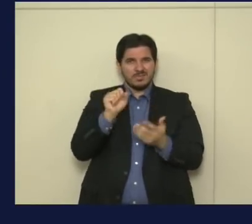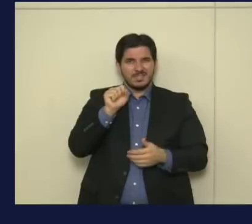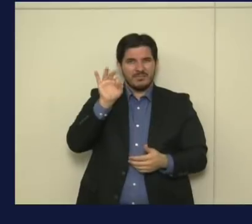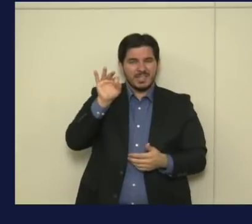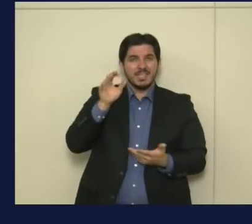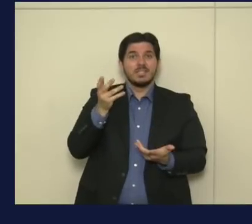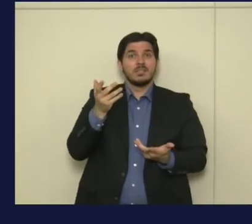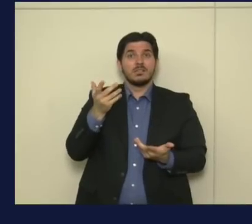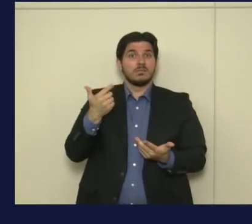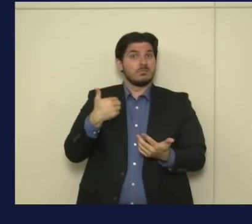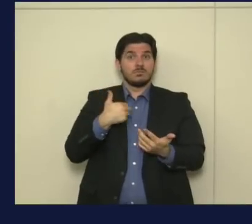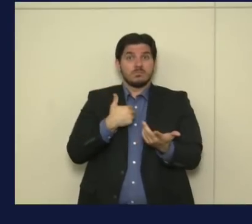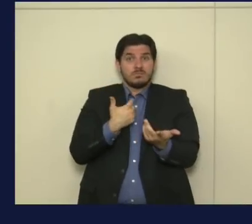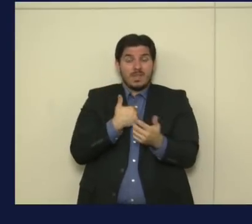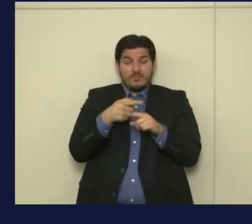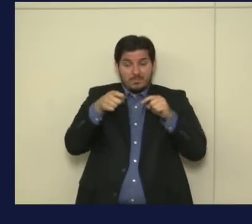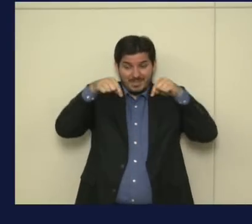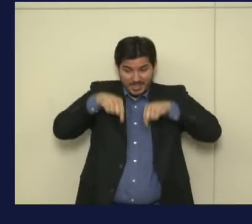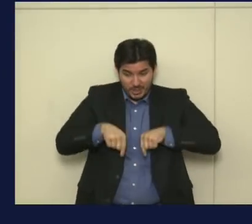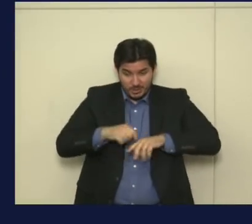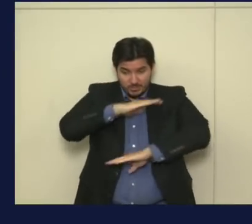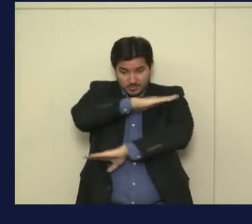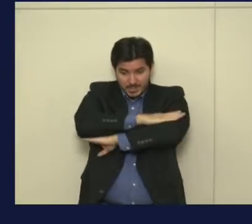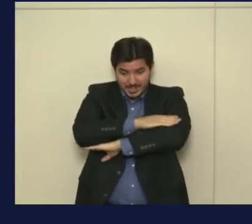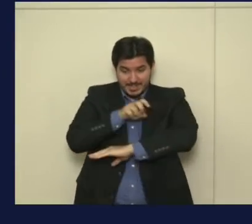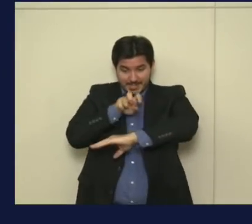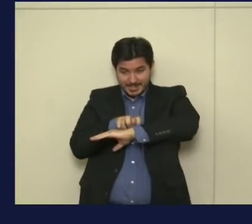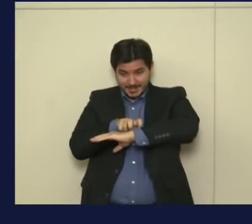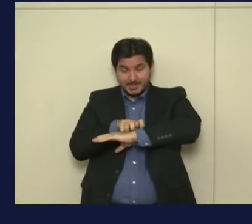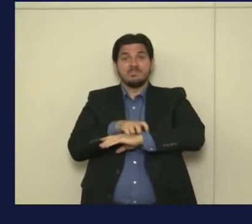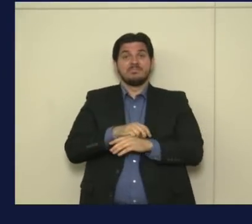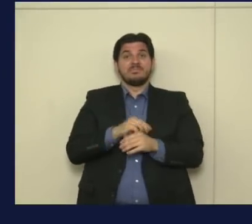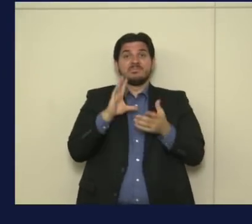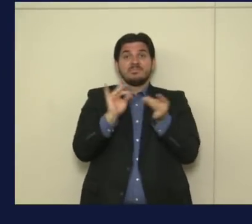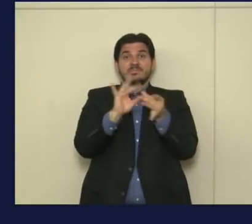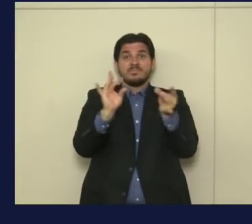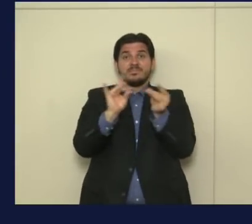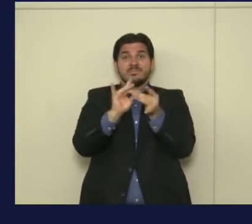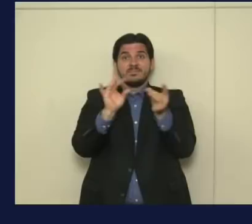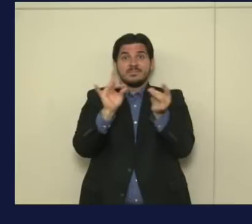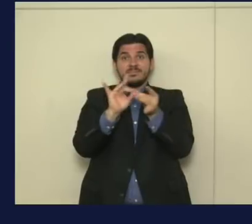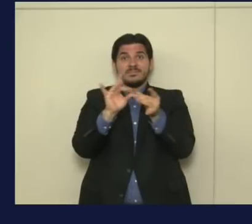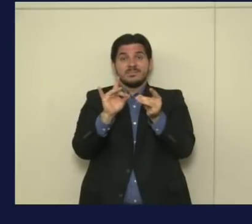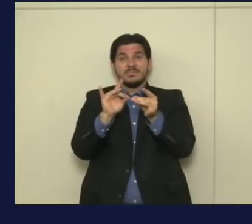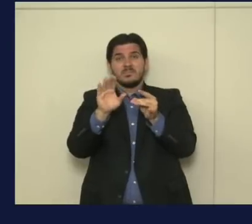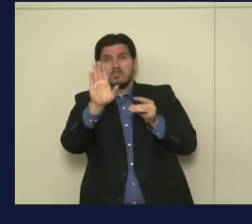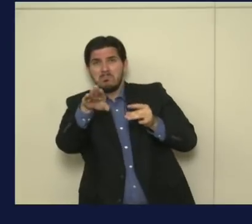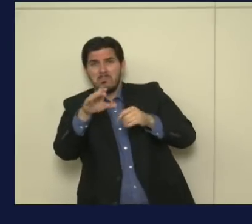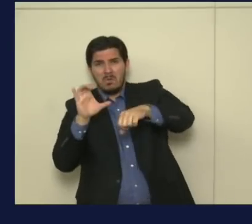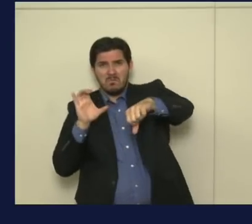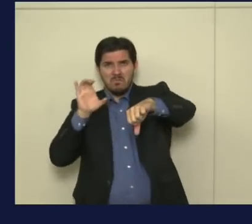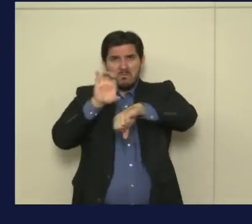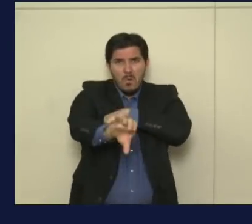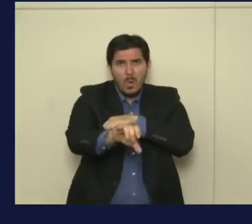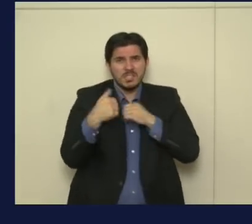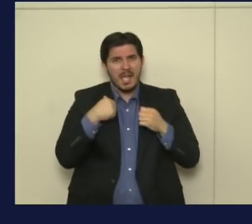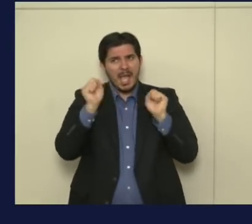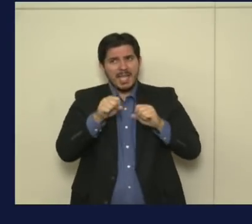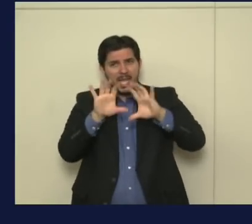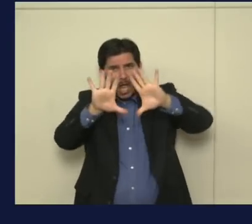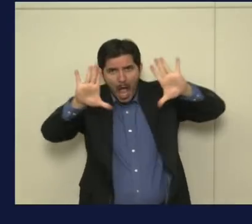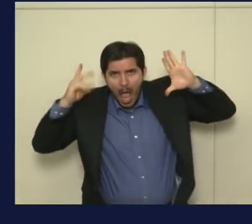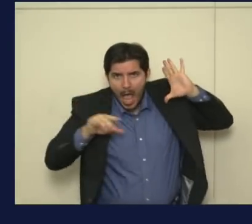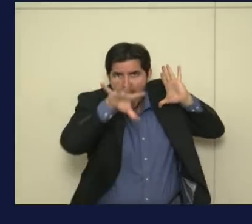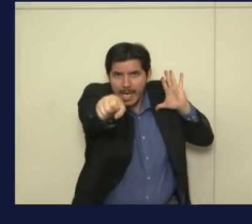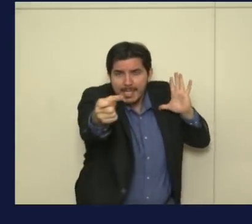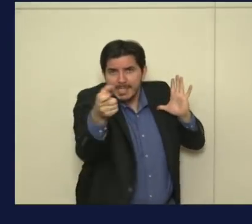make New Mexicans, even with the enforcement tools we have, follow these safeguards unless you're